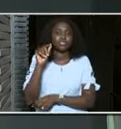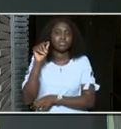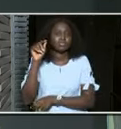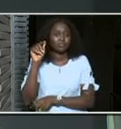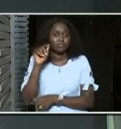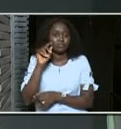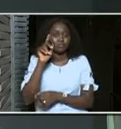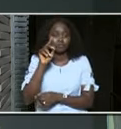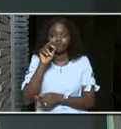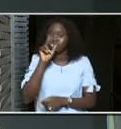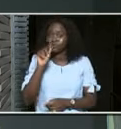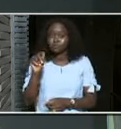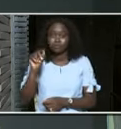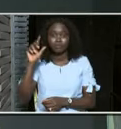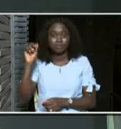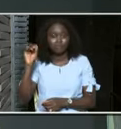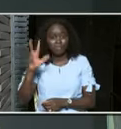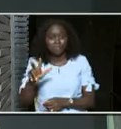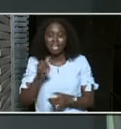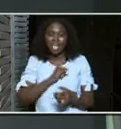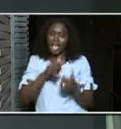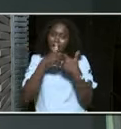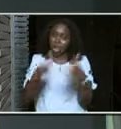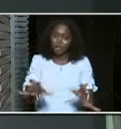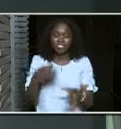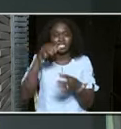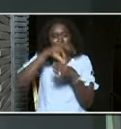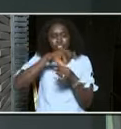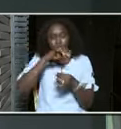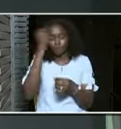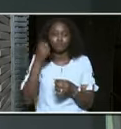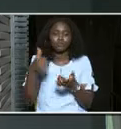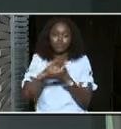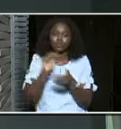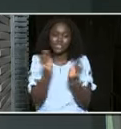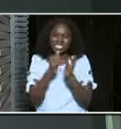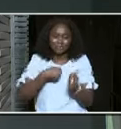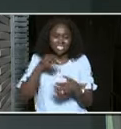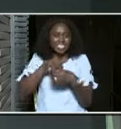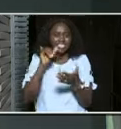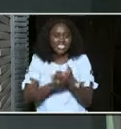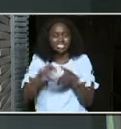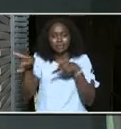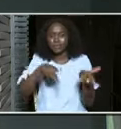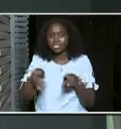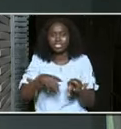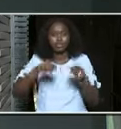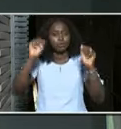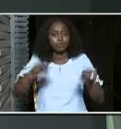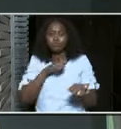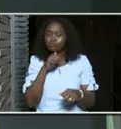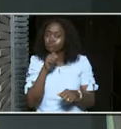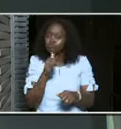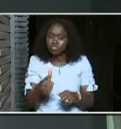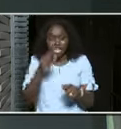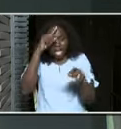2003, I had to lose election. But those who were together with me in that party could not believe, could not agree with what